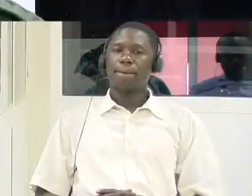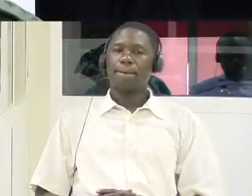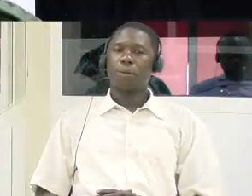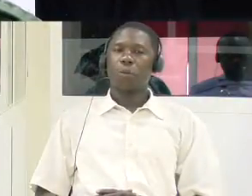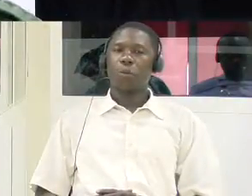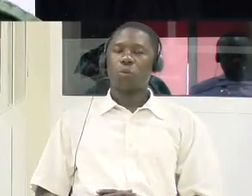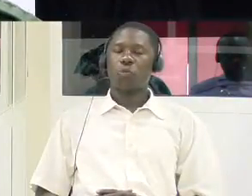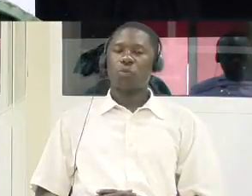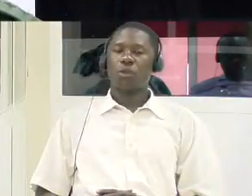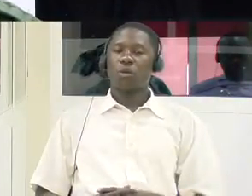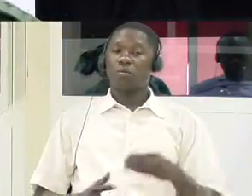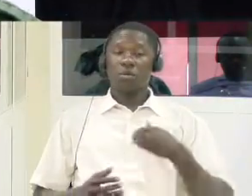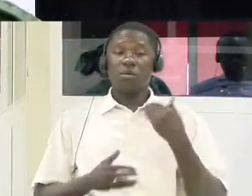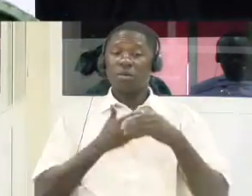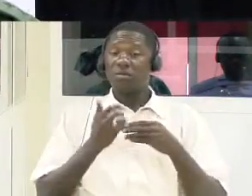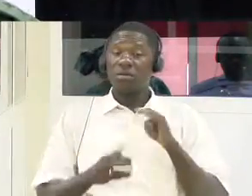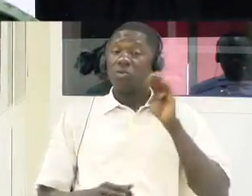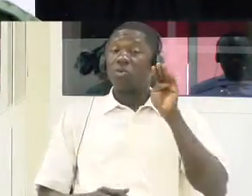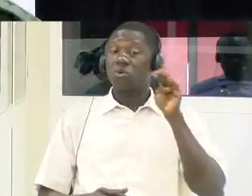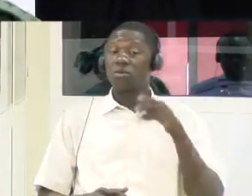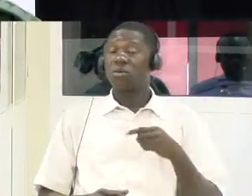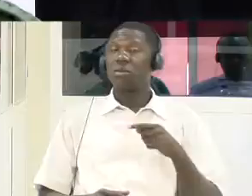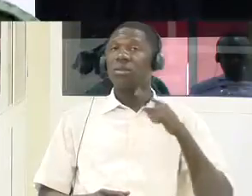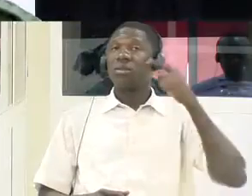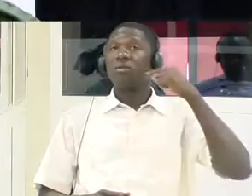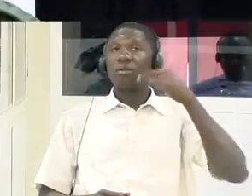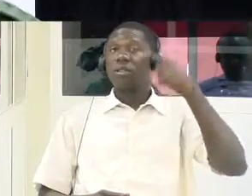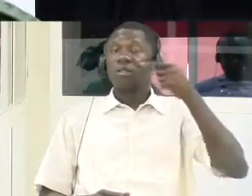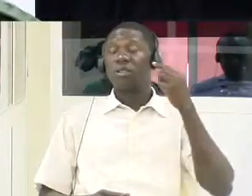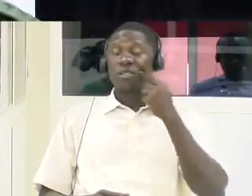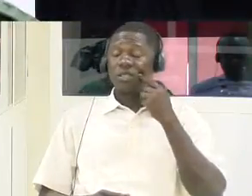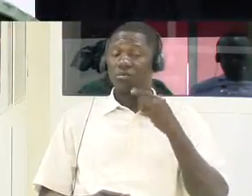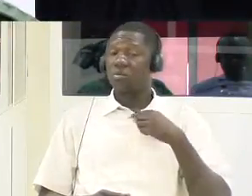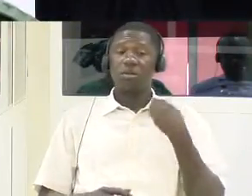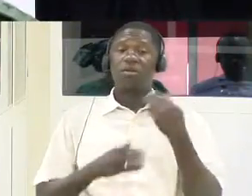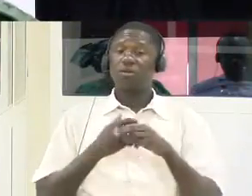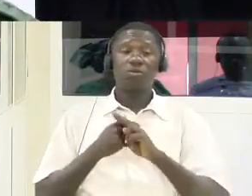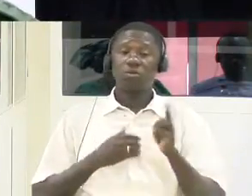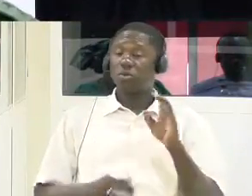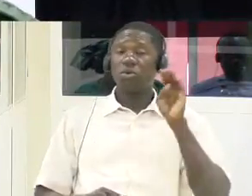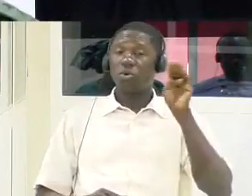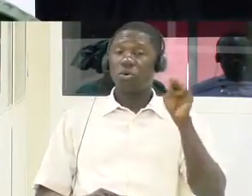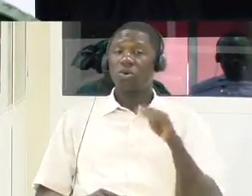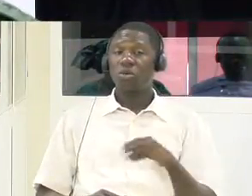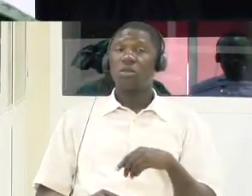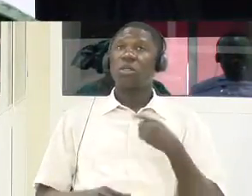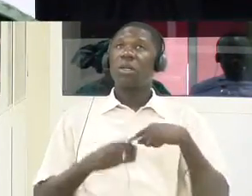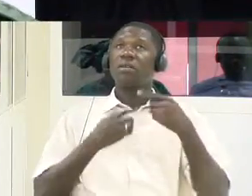I didn't call him, really. The following day, I didn't call him. The second day after that, I didn't call him. Then the